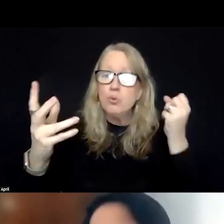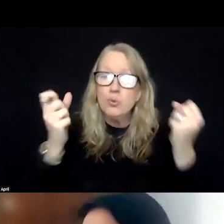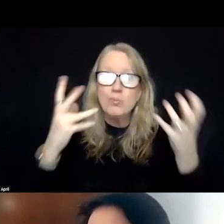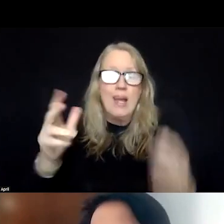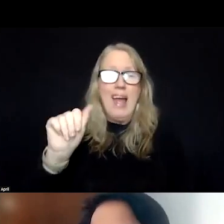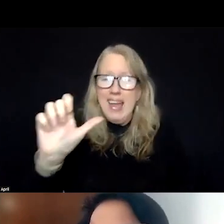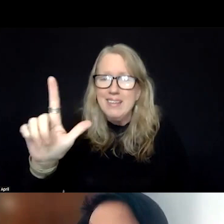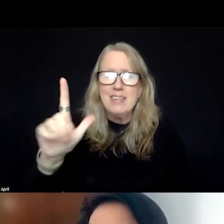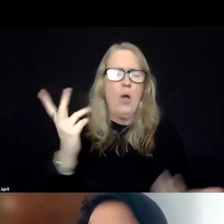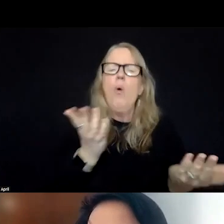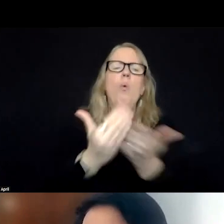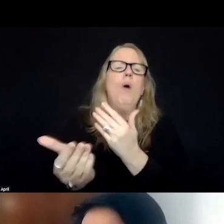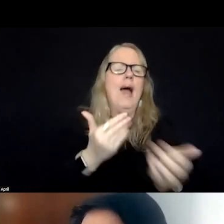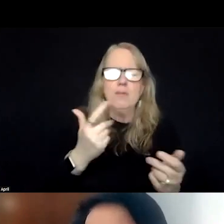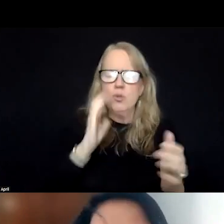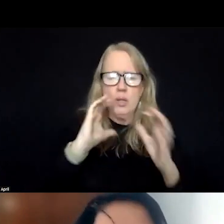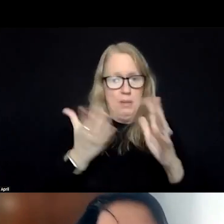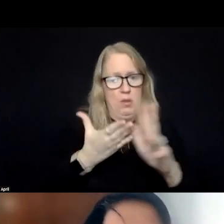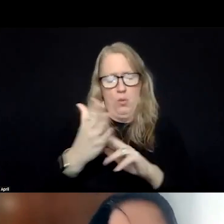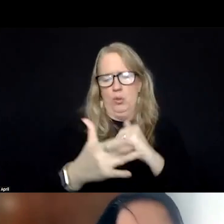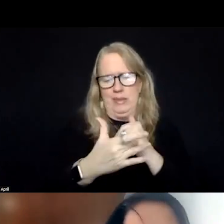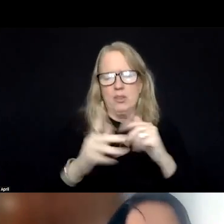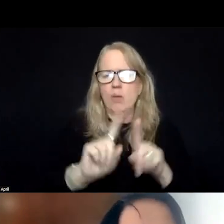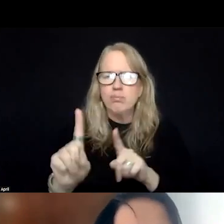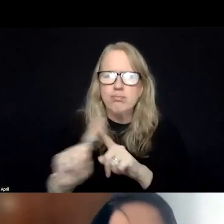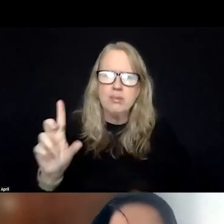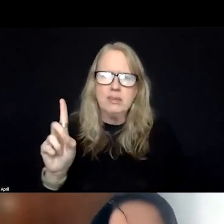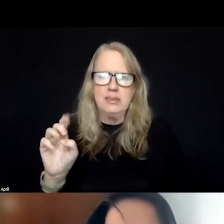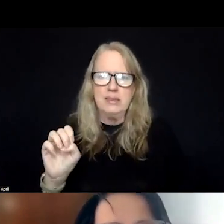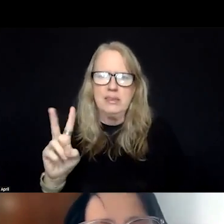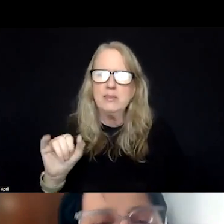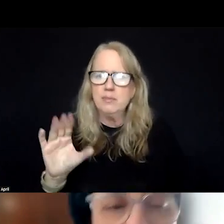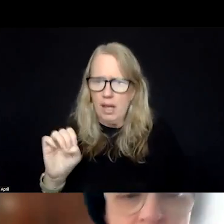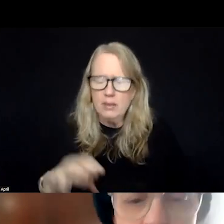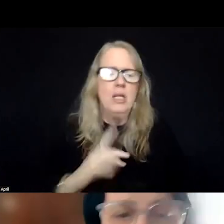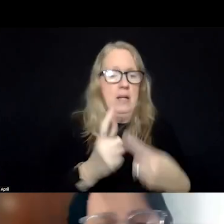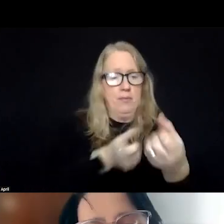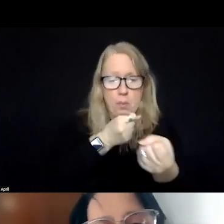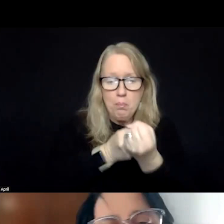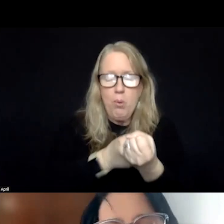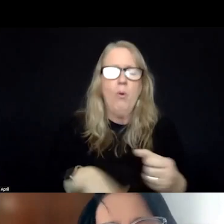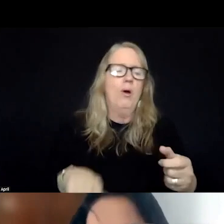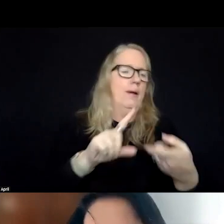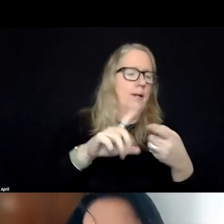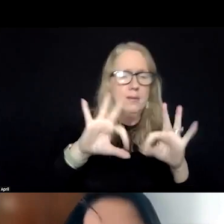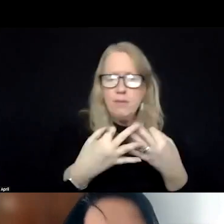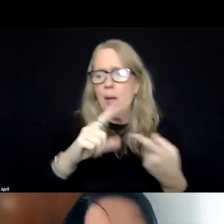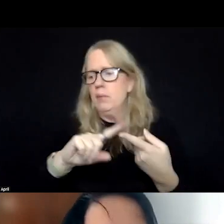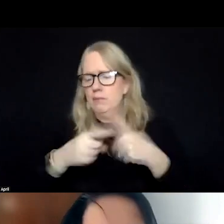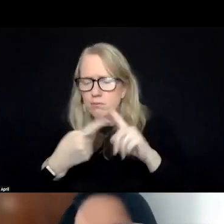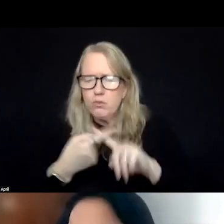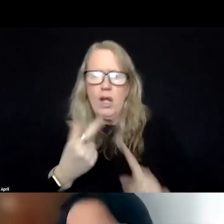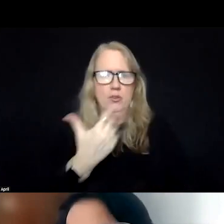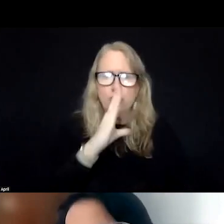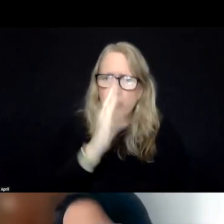the communication might be, through technological devices, and then including support networks, family, friends, direct support professionals